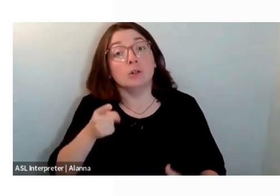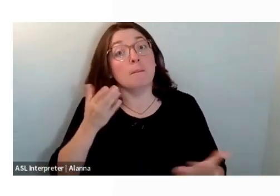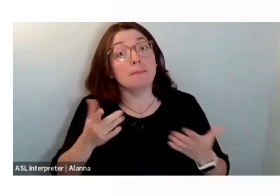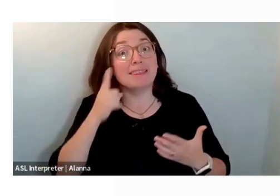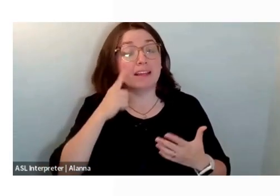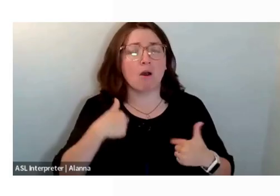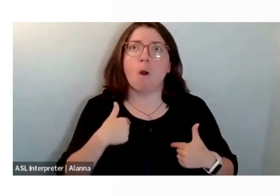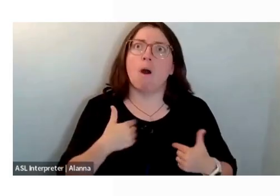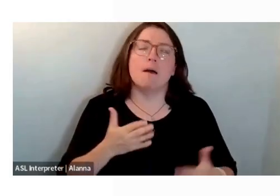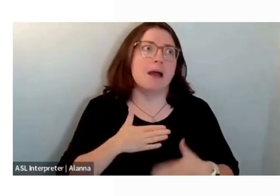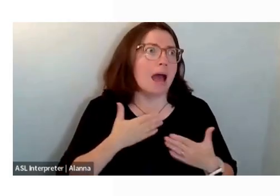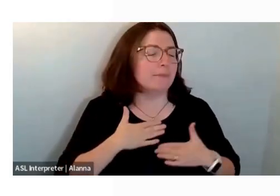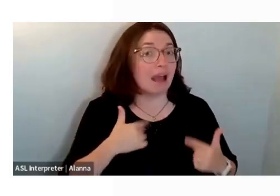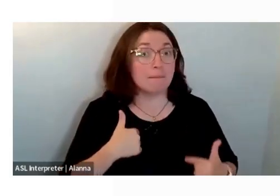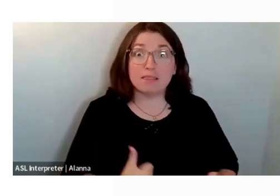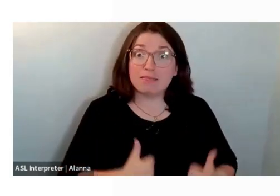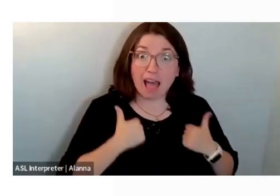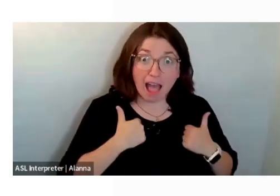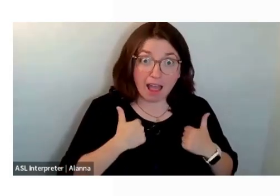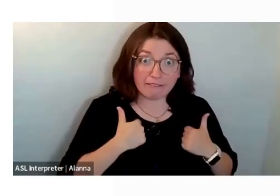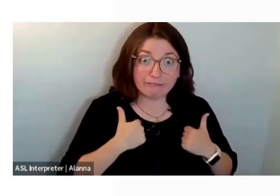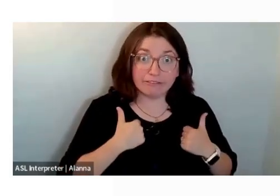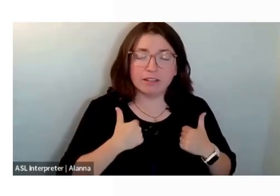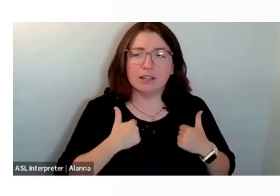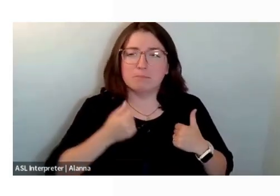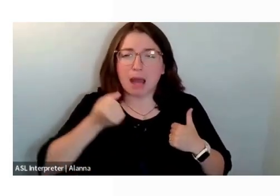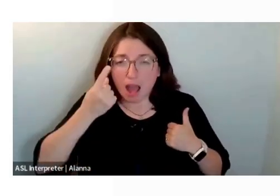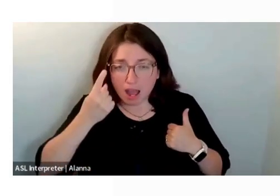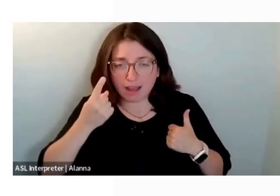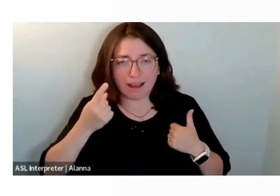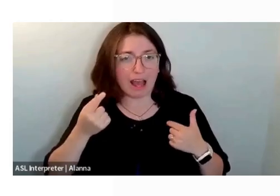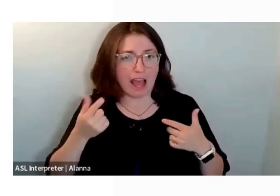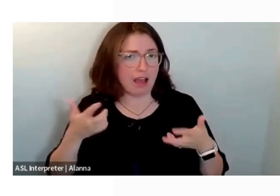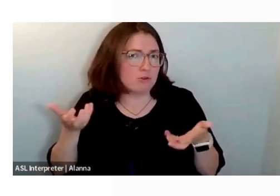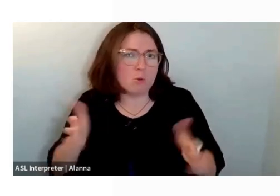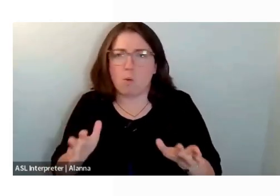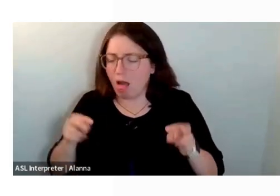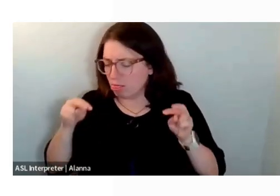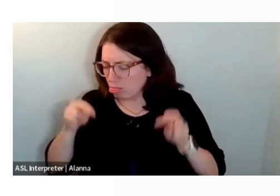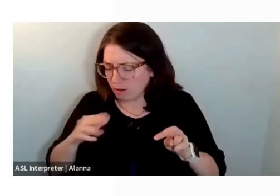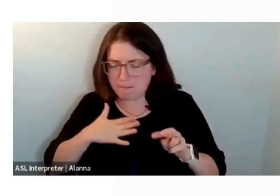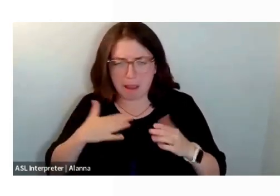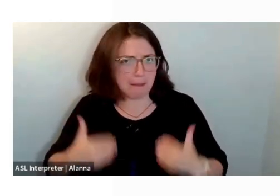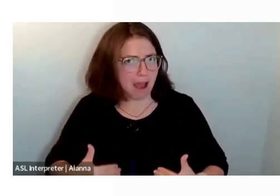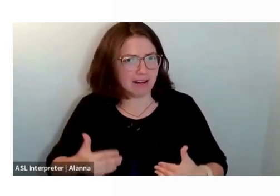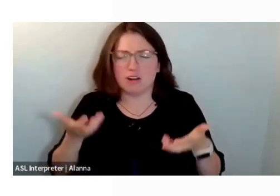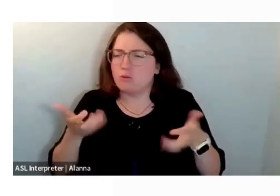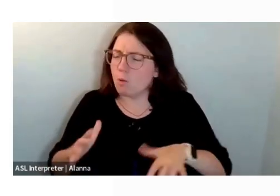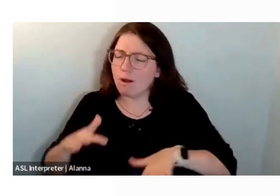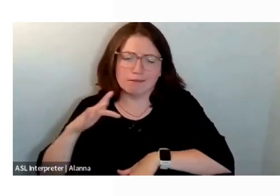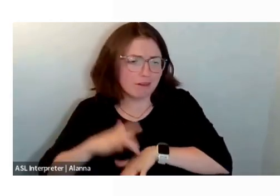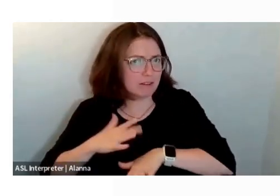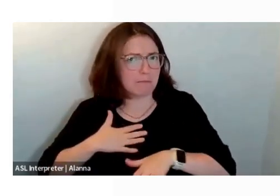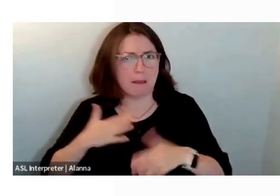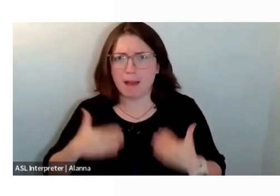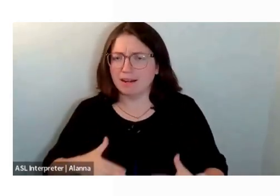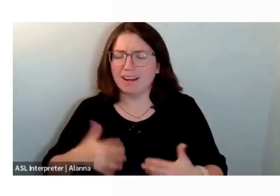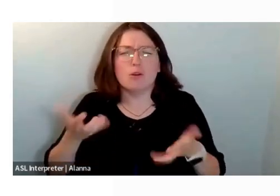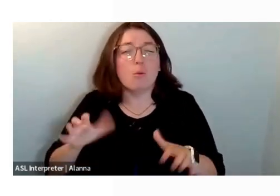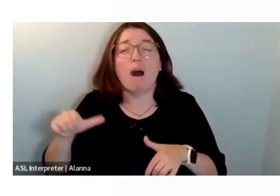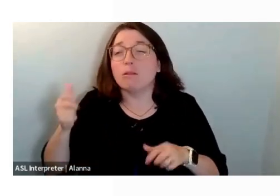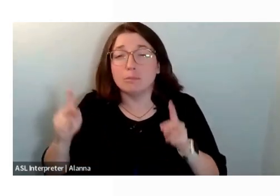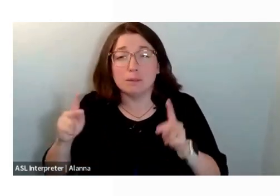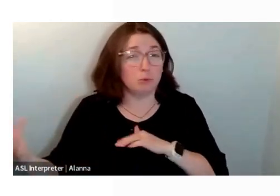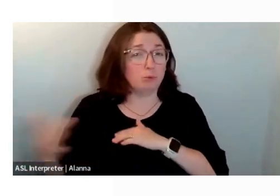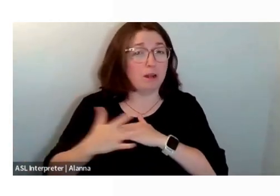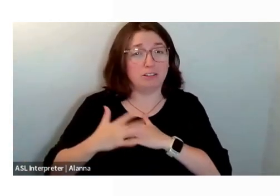and still not want to look at, touch, or be touched, or fully inhabit your body. Body compassion speaks to